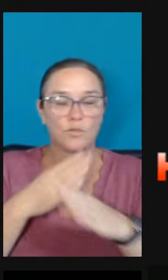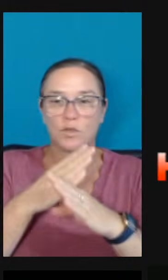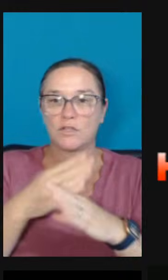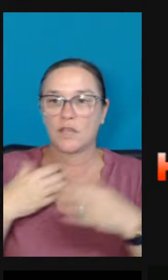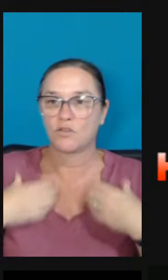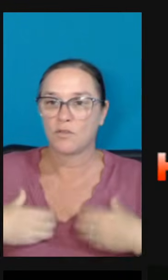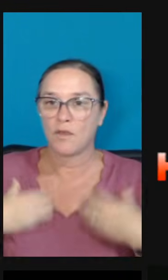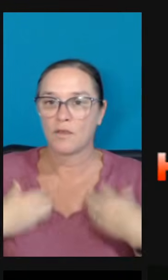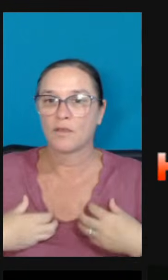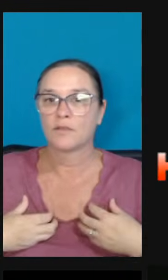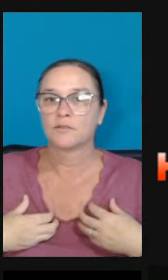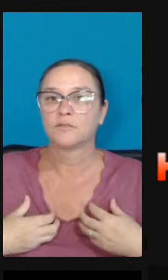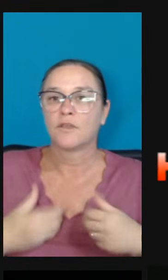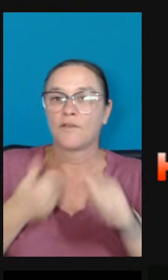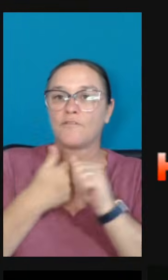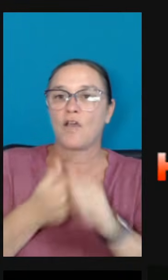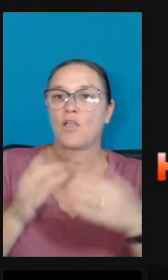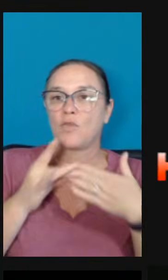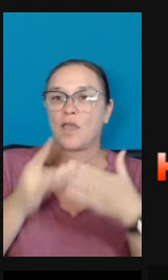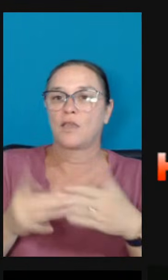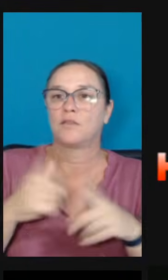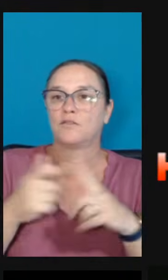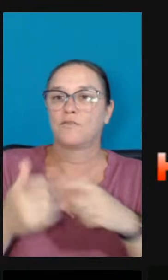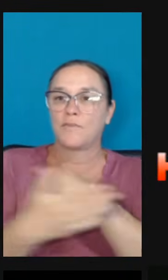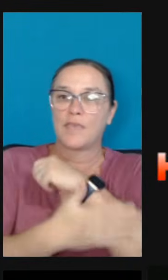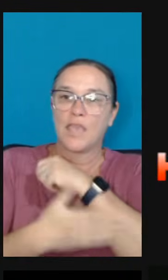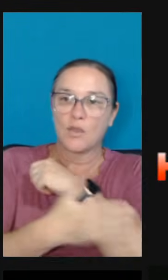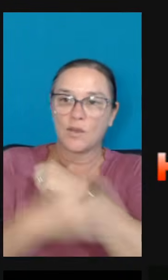from Civil Defense and National Park.